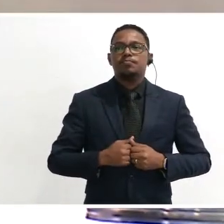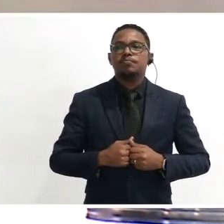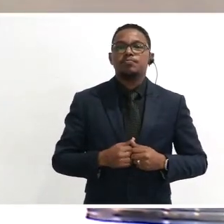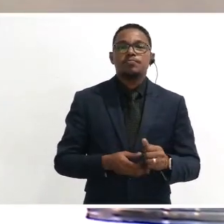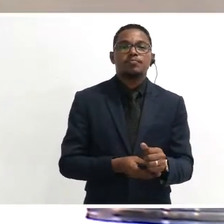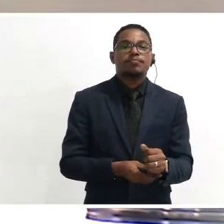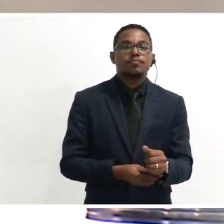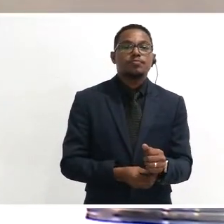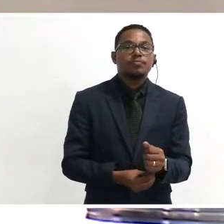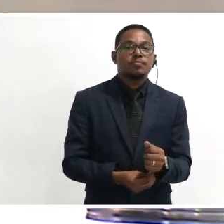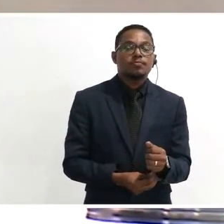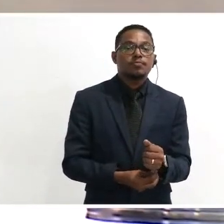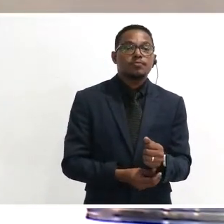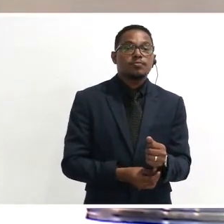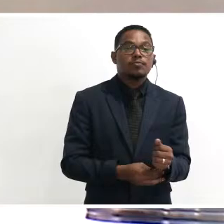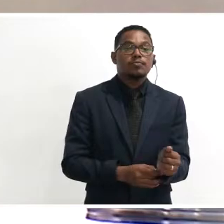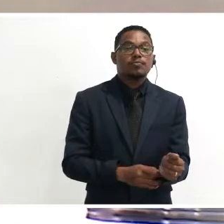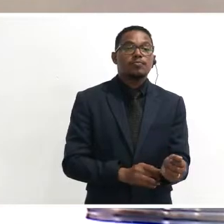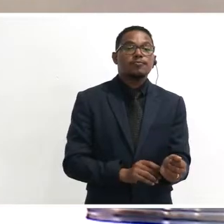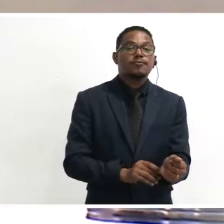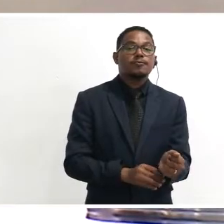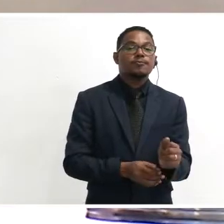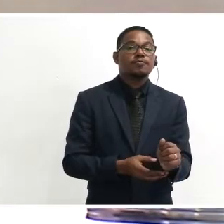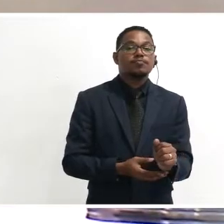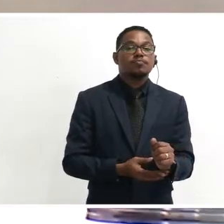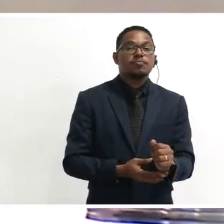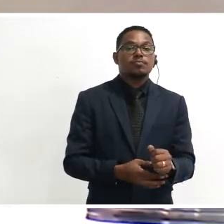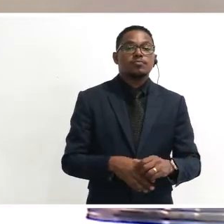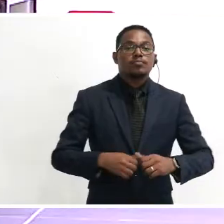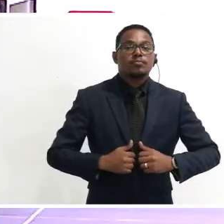Por acá tenemos una pregunta.